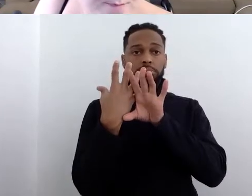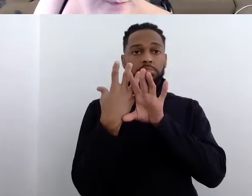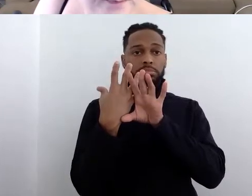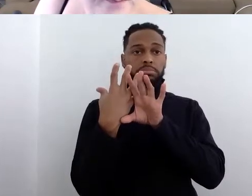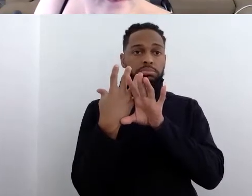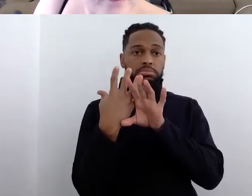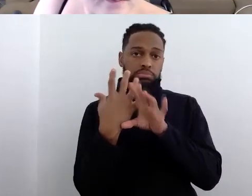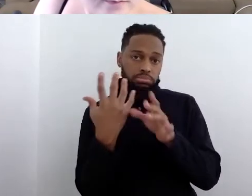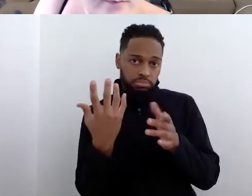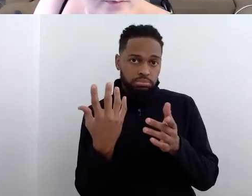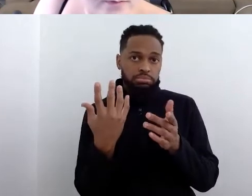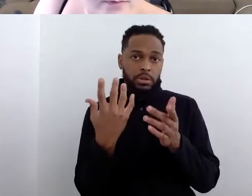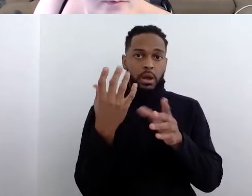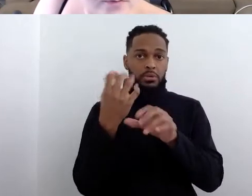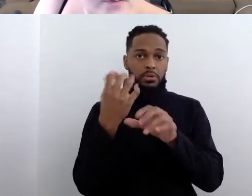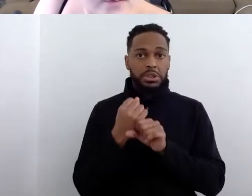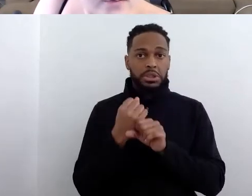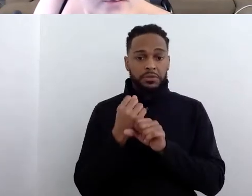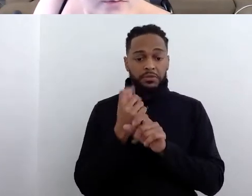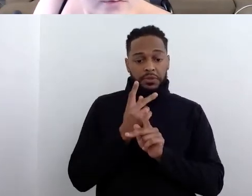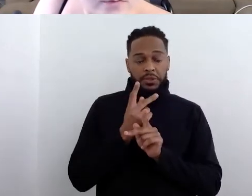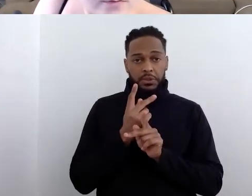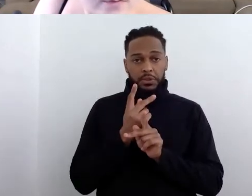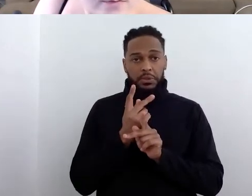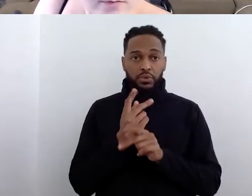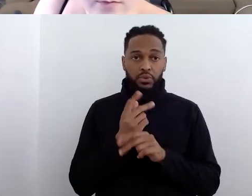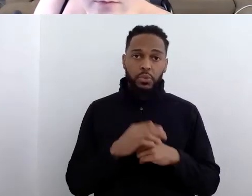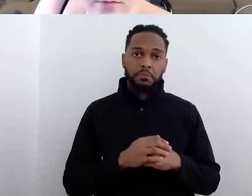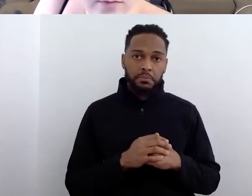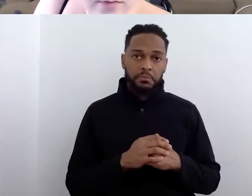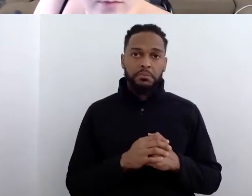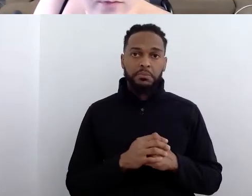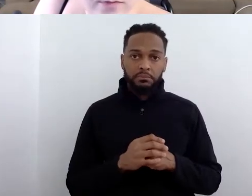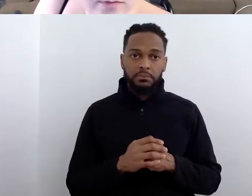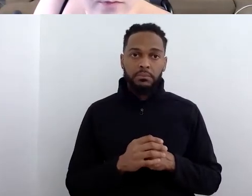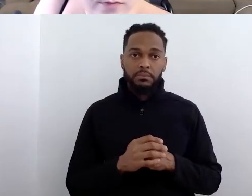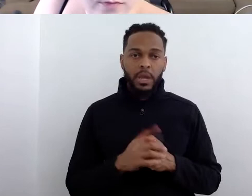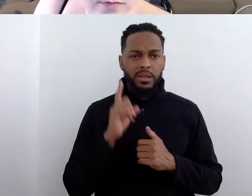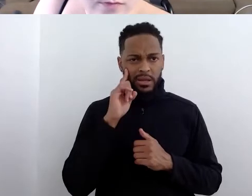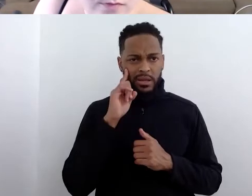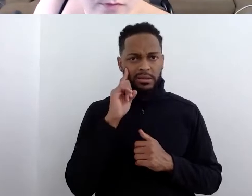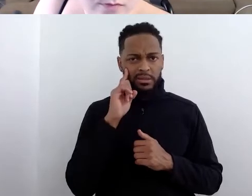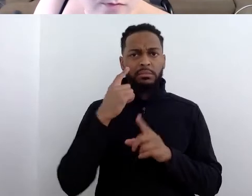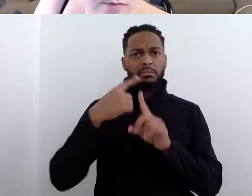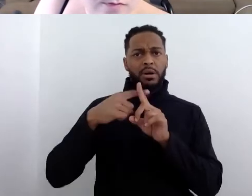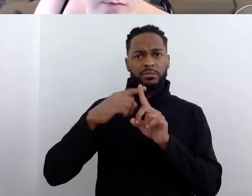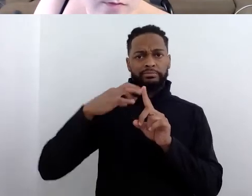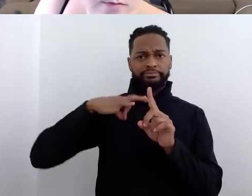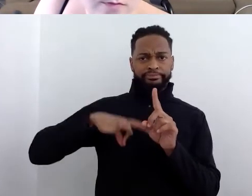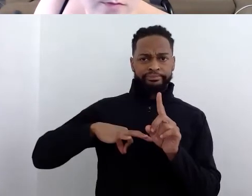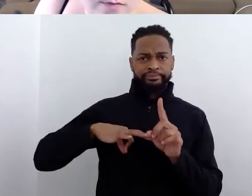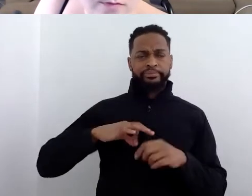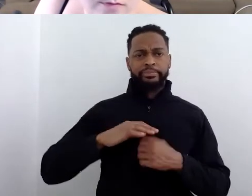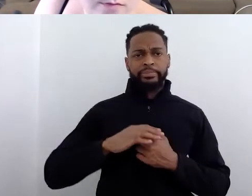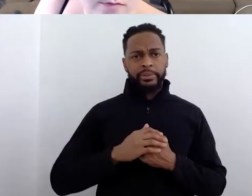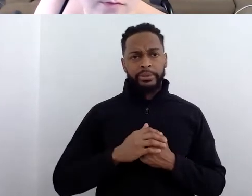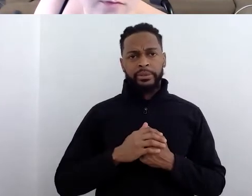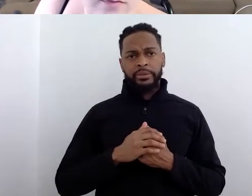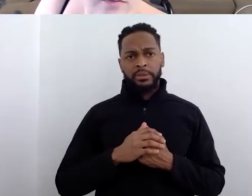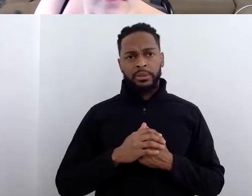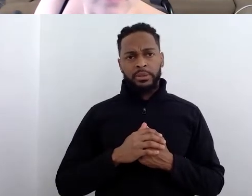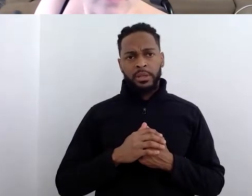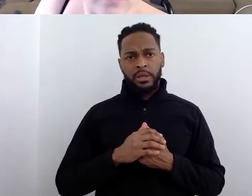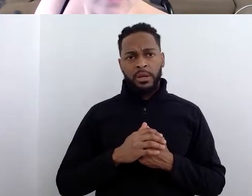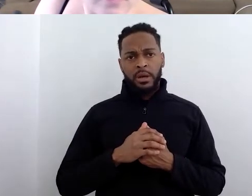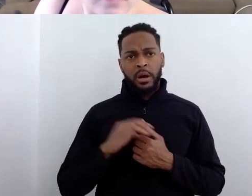that care. So I think that's something that's been great. And even the support services